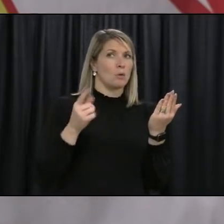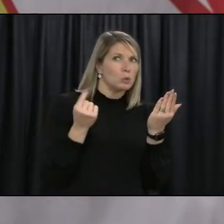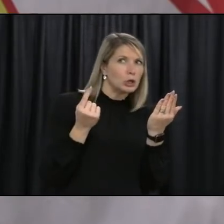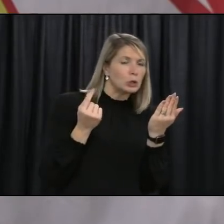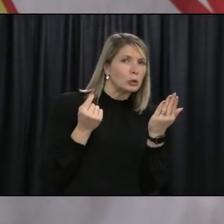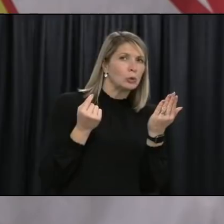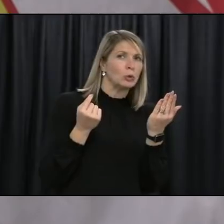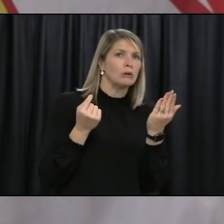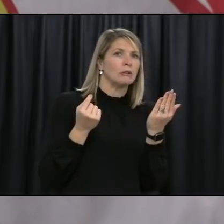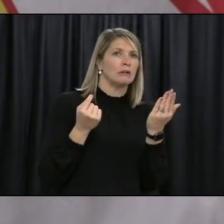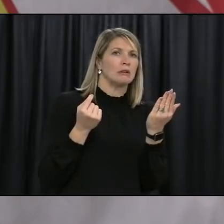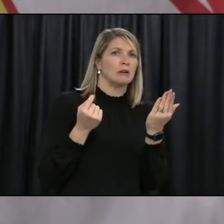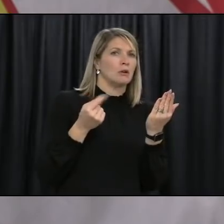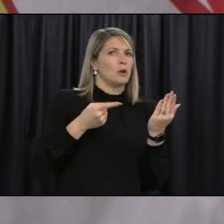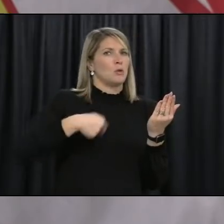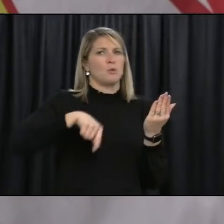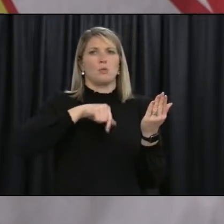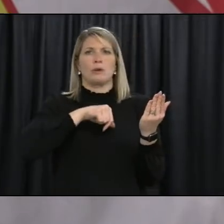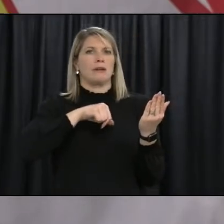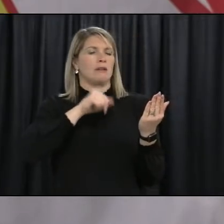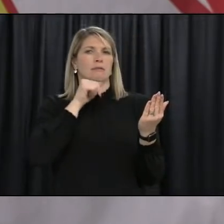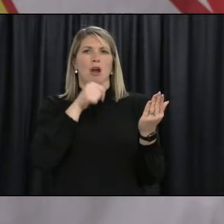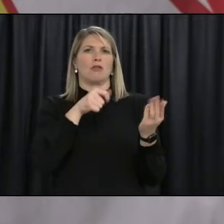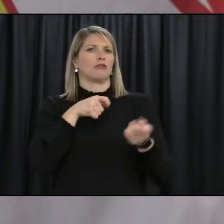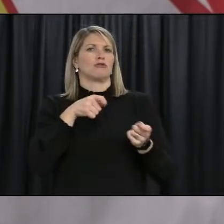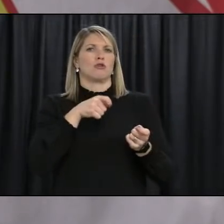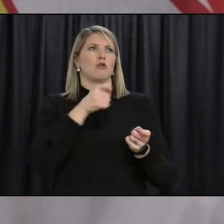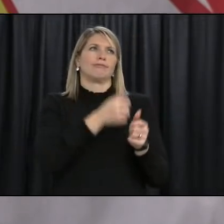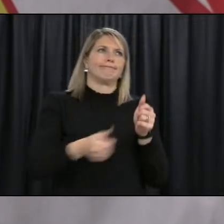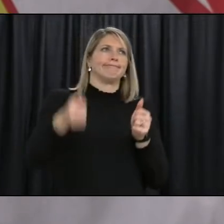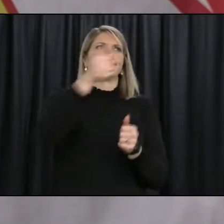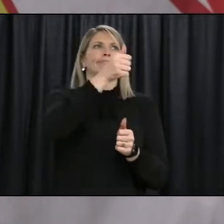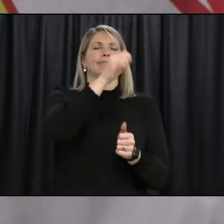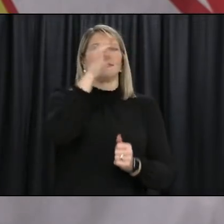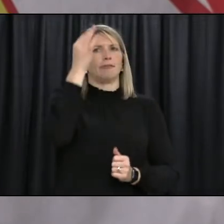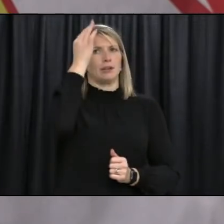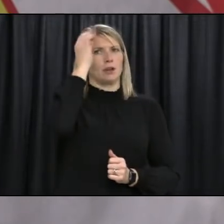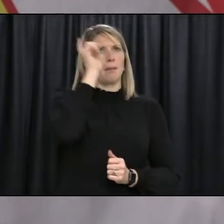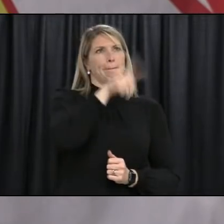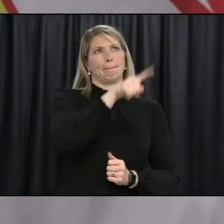self-isolate. But those are regulations that are outside of our purview here at the province.